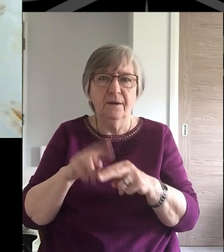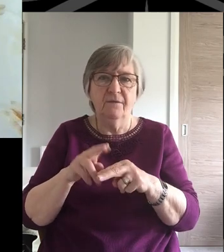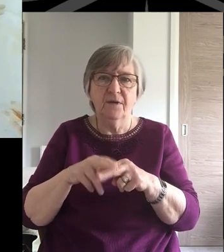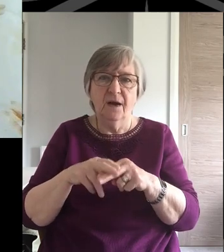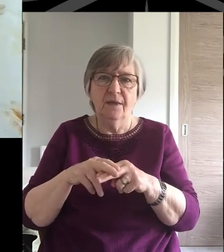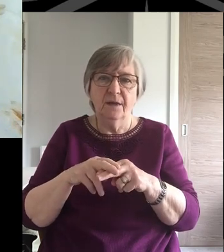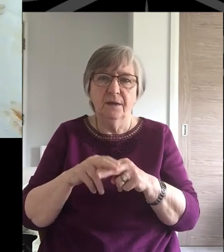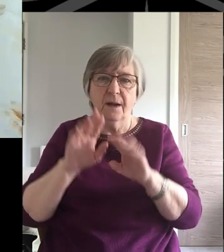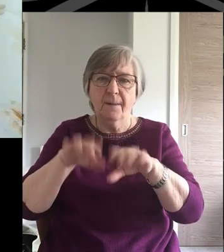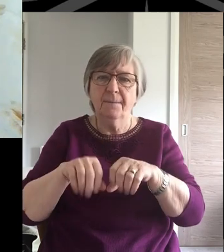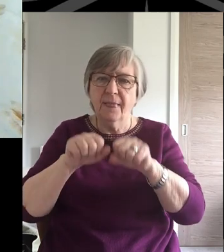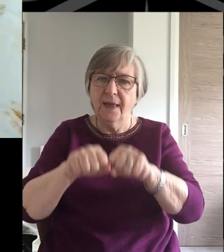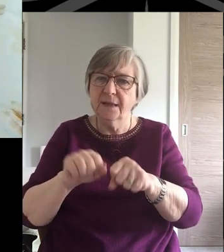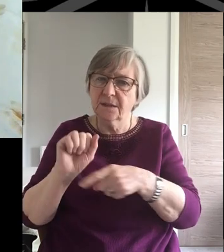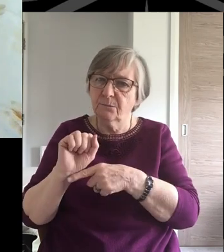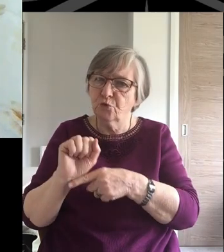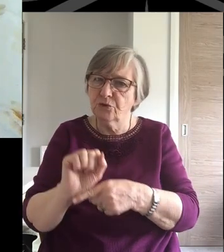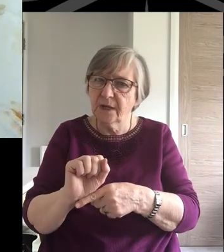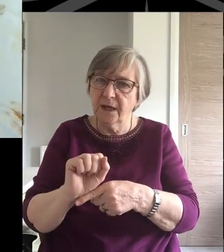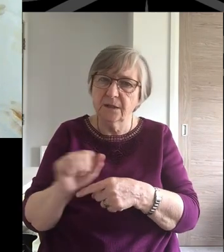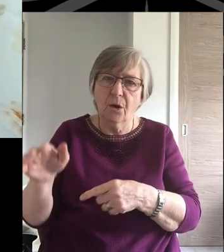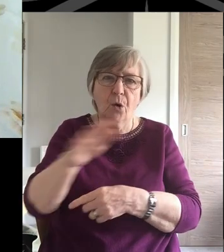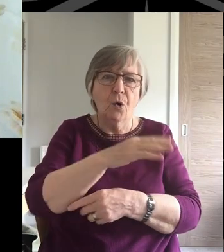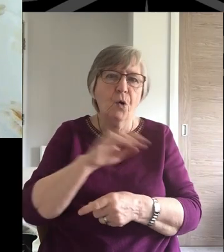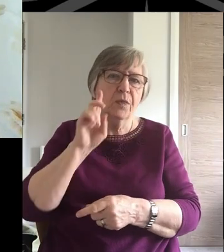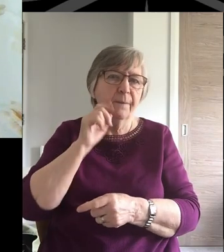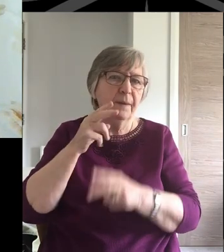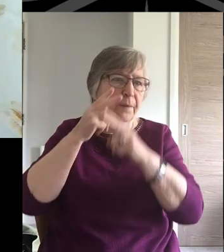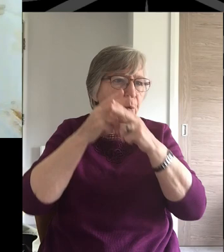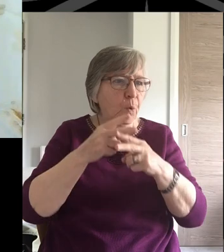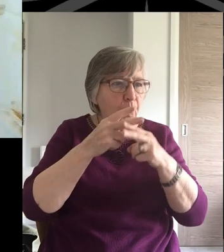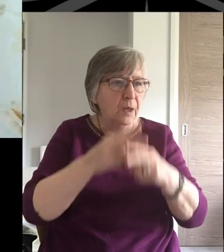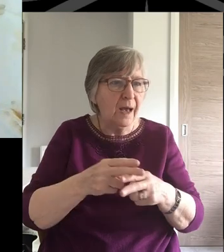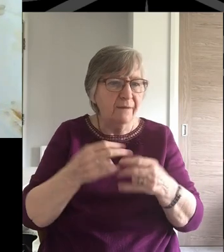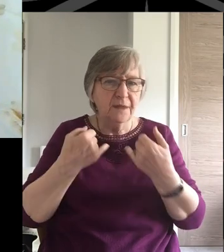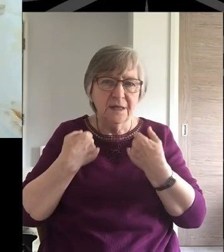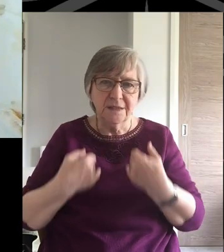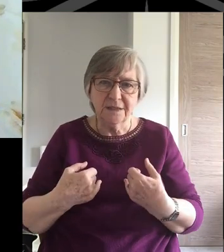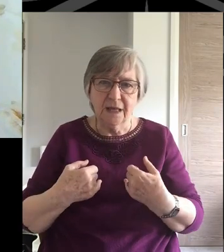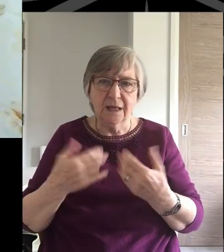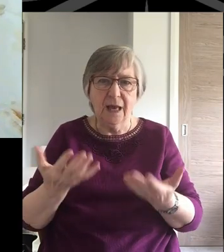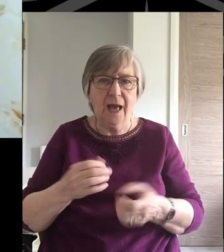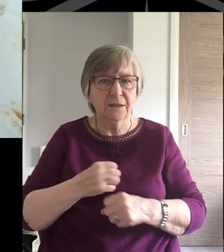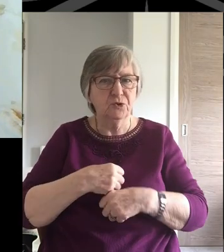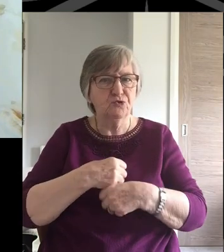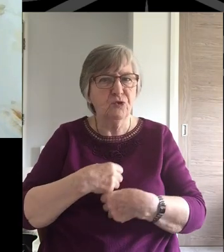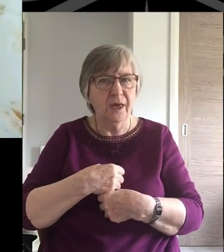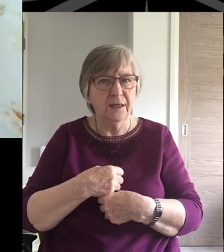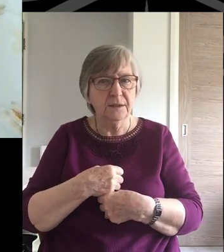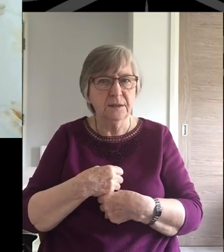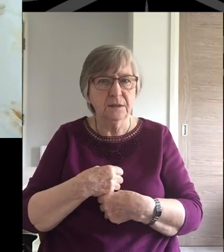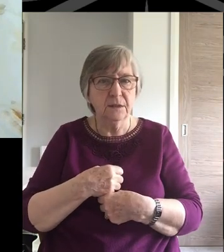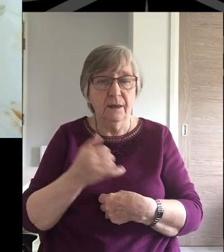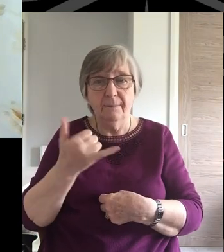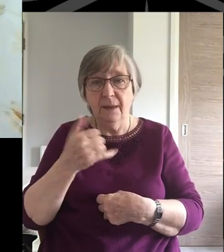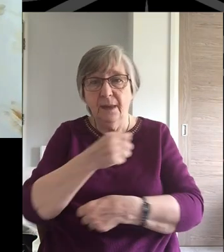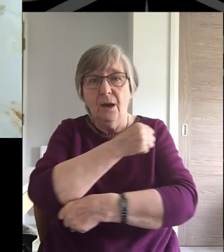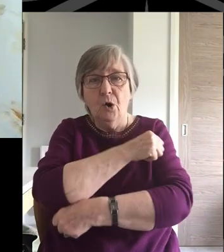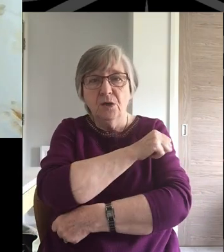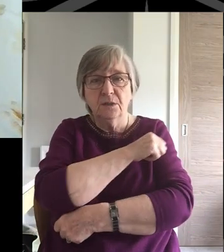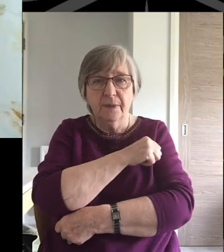Father, bless and protect all who care for the sick and distressed at this time, whether in